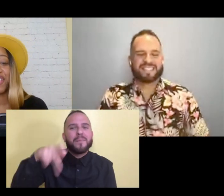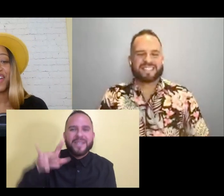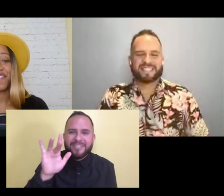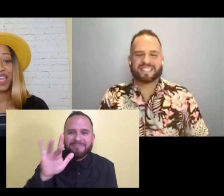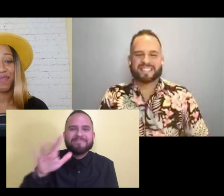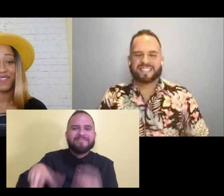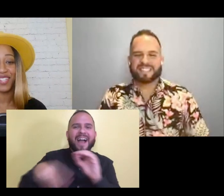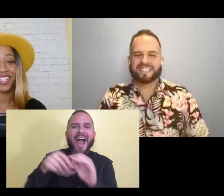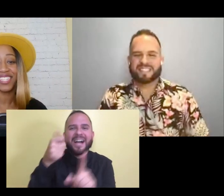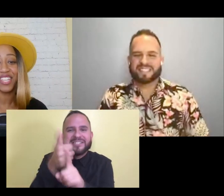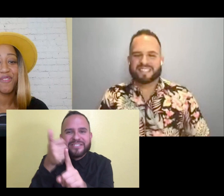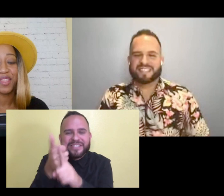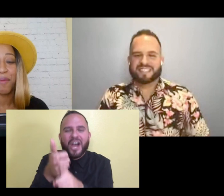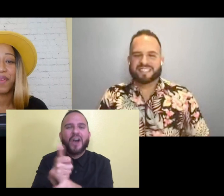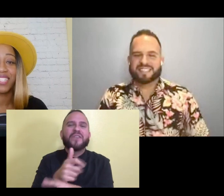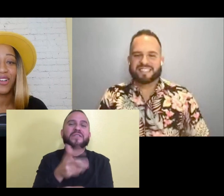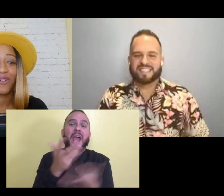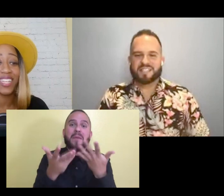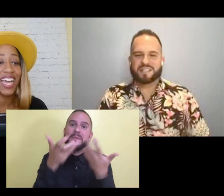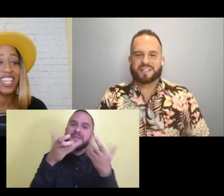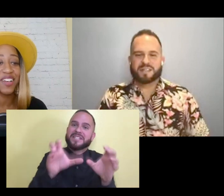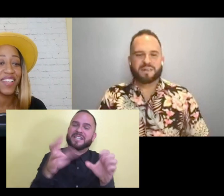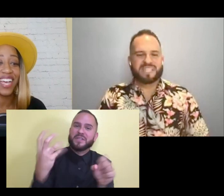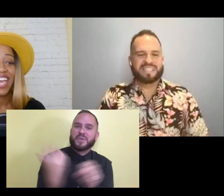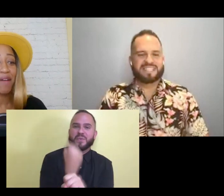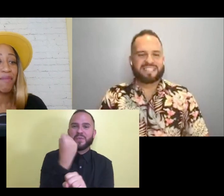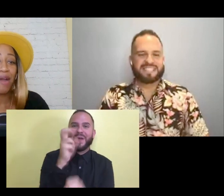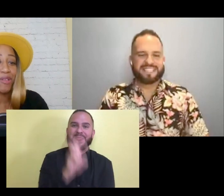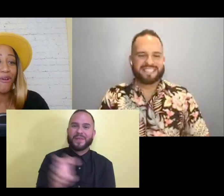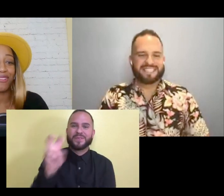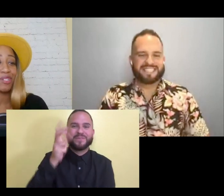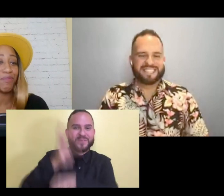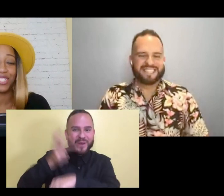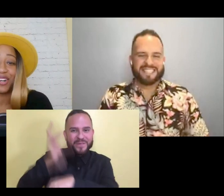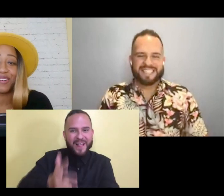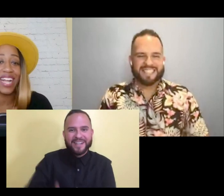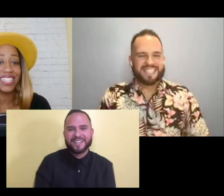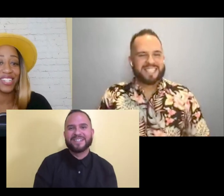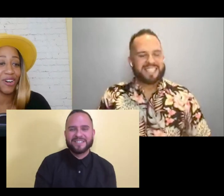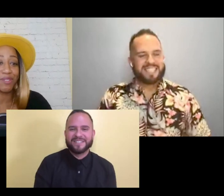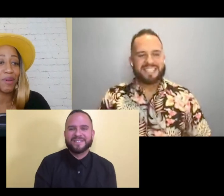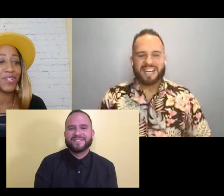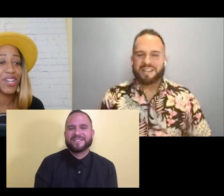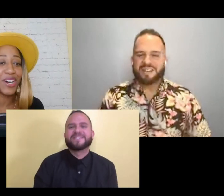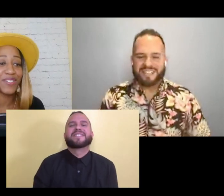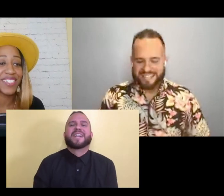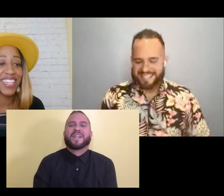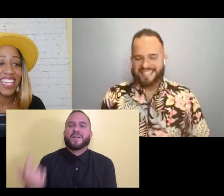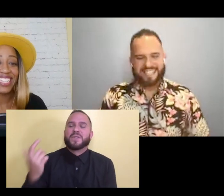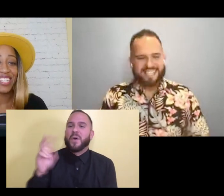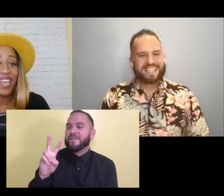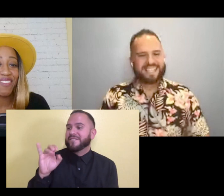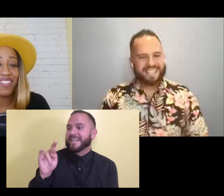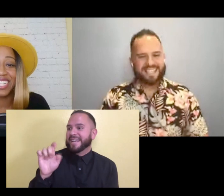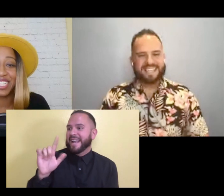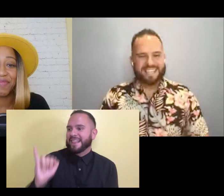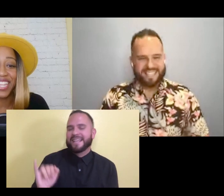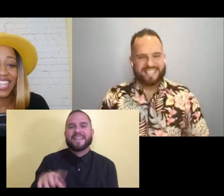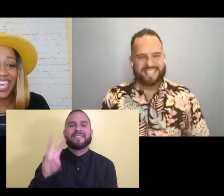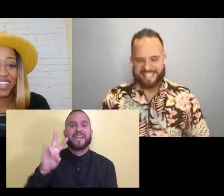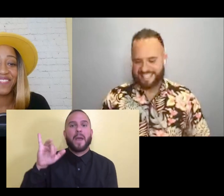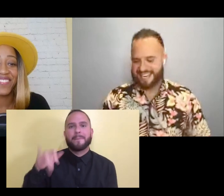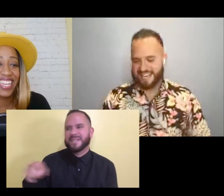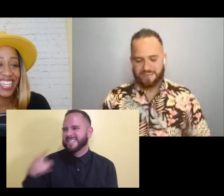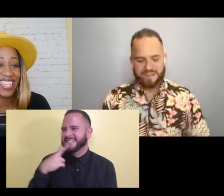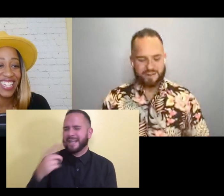So we have one of our VIPs, Benelli, said, you are the best host. And I love it. I'm like, I want to go on a trip with Joe. I need to go somewhere with Joe. So we have to set something